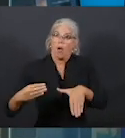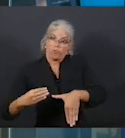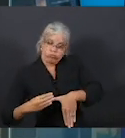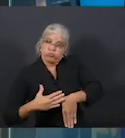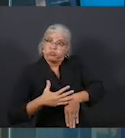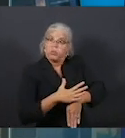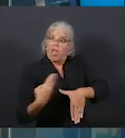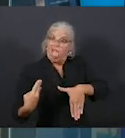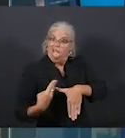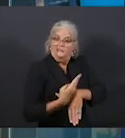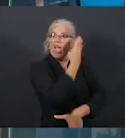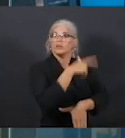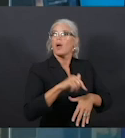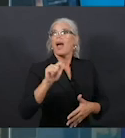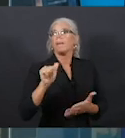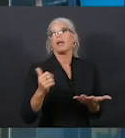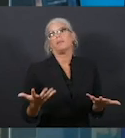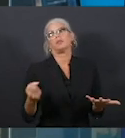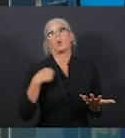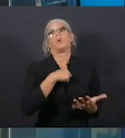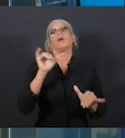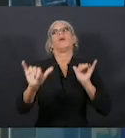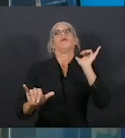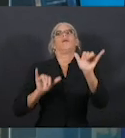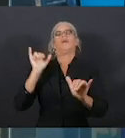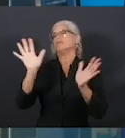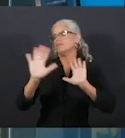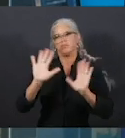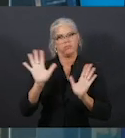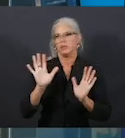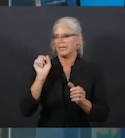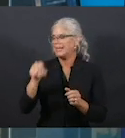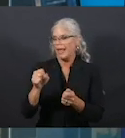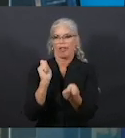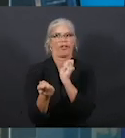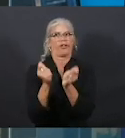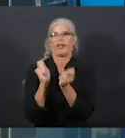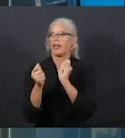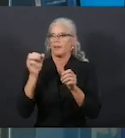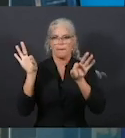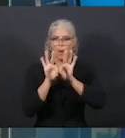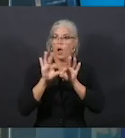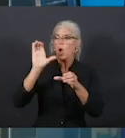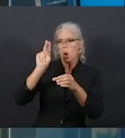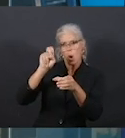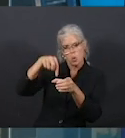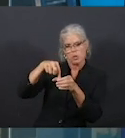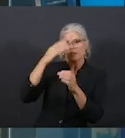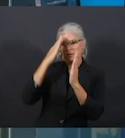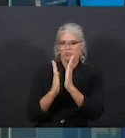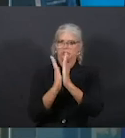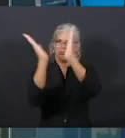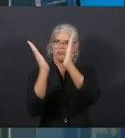closer. And so there's going to be impacts beyond whatever that cone says. And so while whatever the eye of the storm crosses